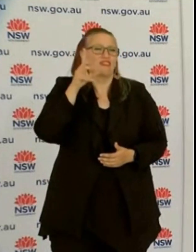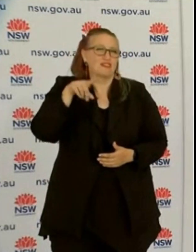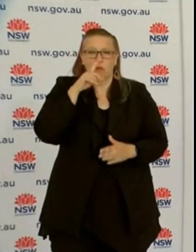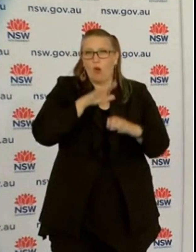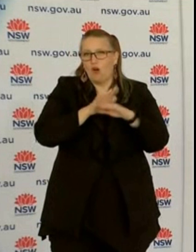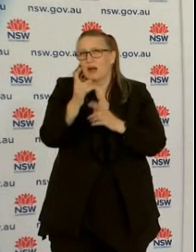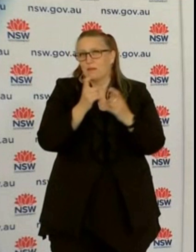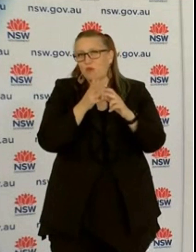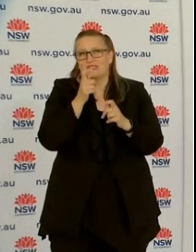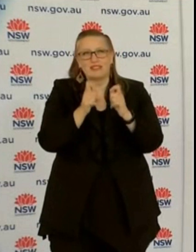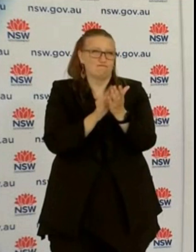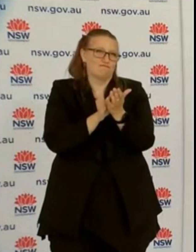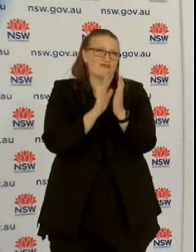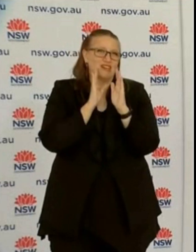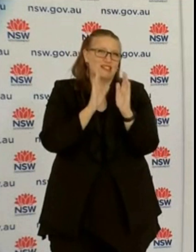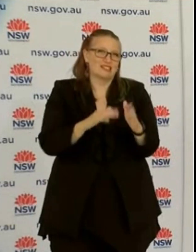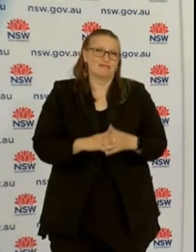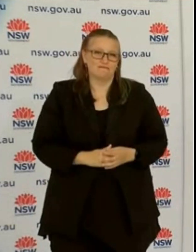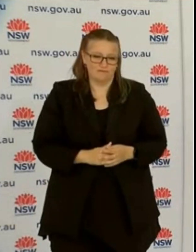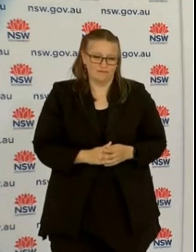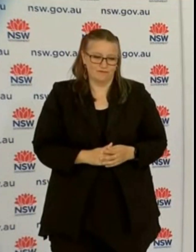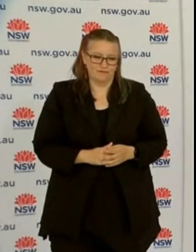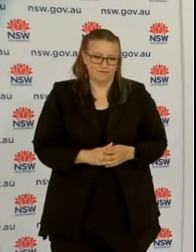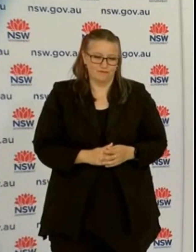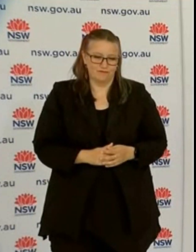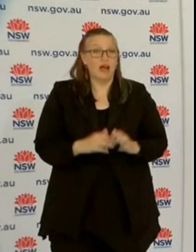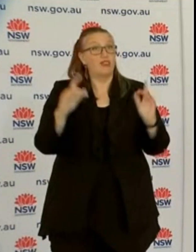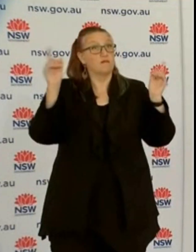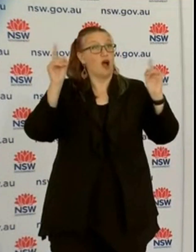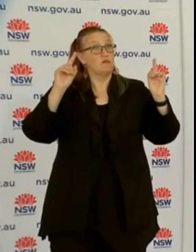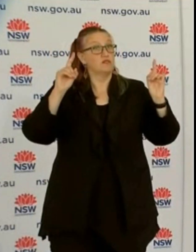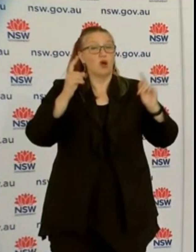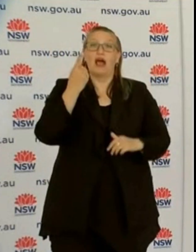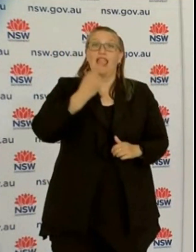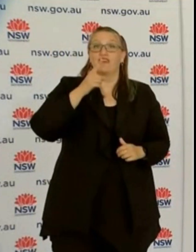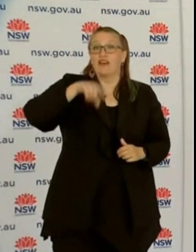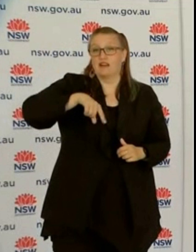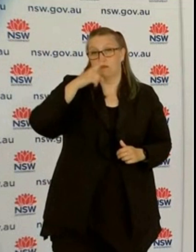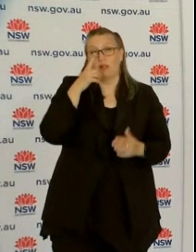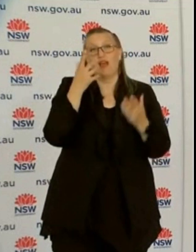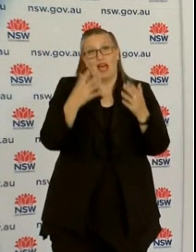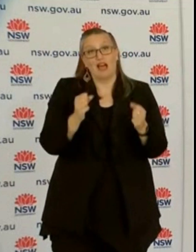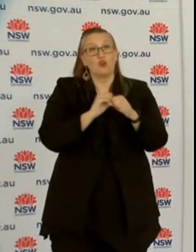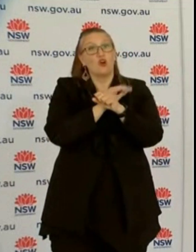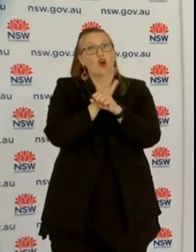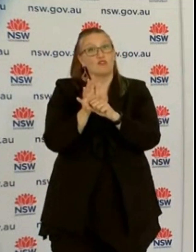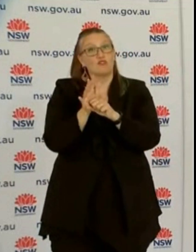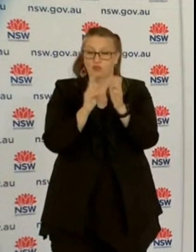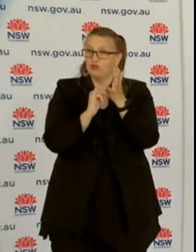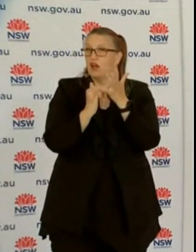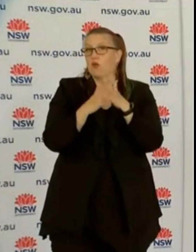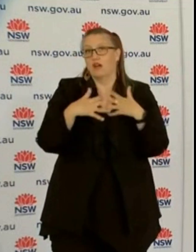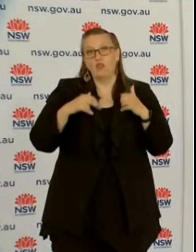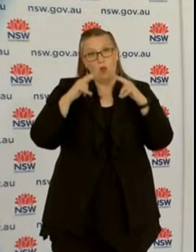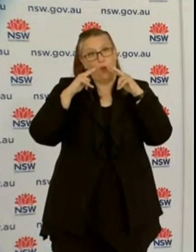Currently, there are about 11,000 people with COVID-19 who are being cared for by New South Wales Health, and the vast